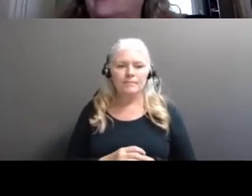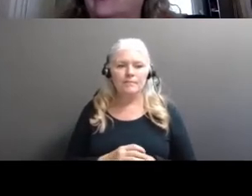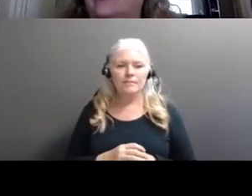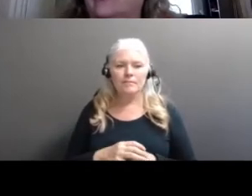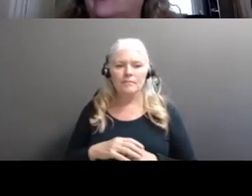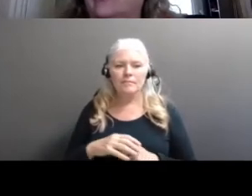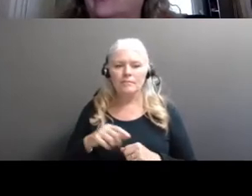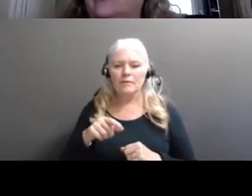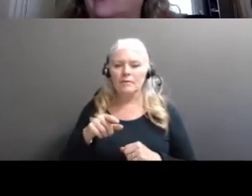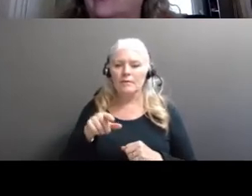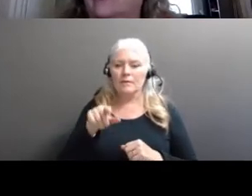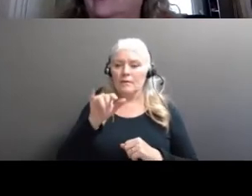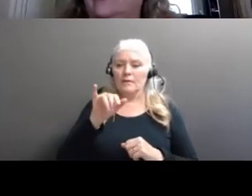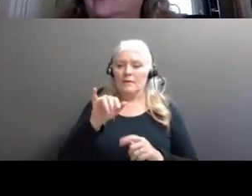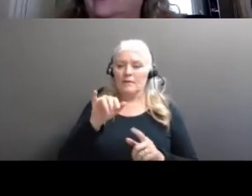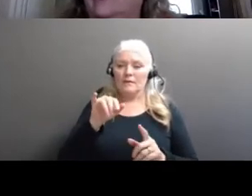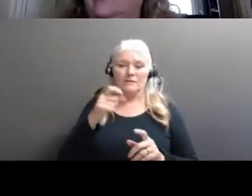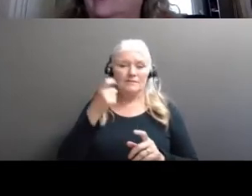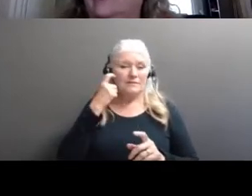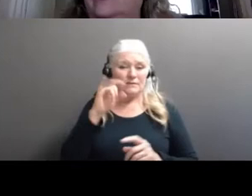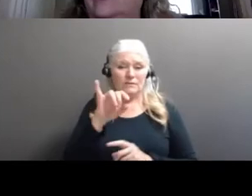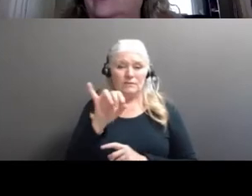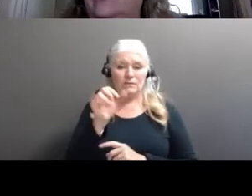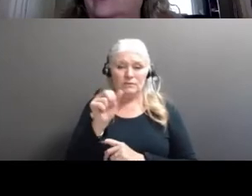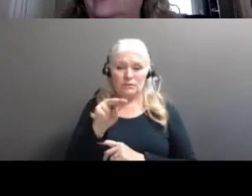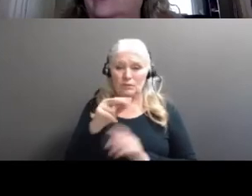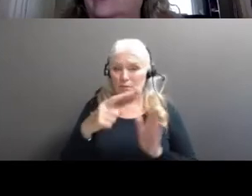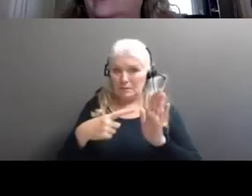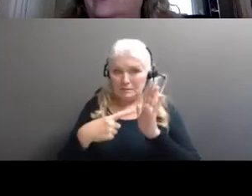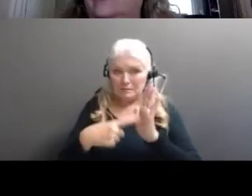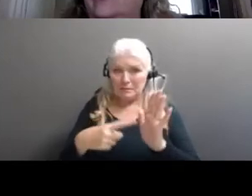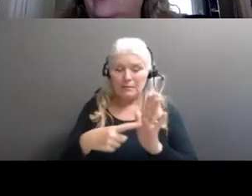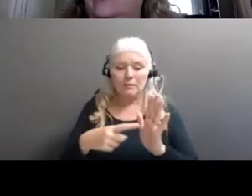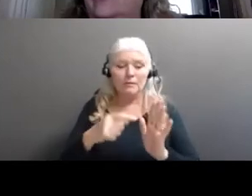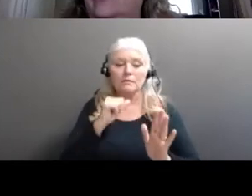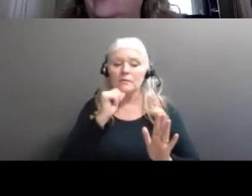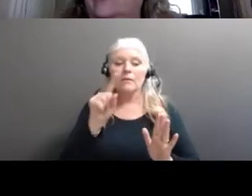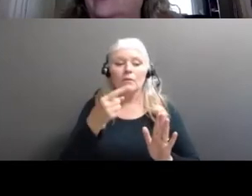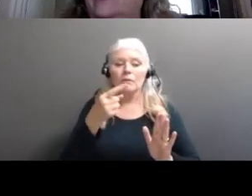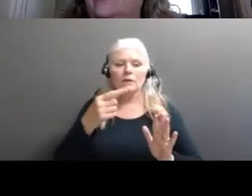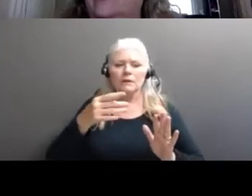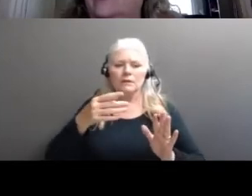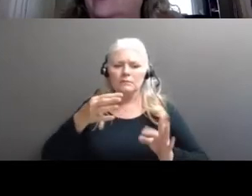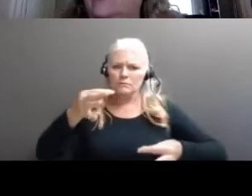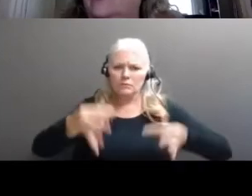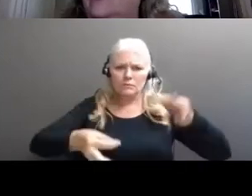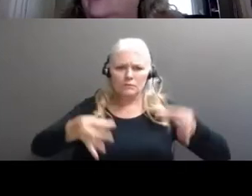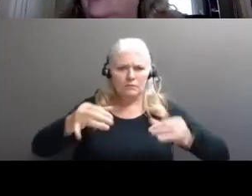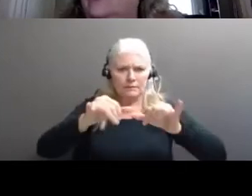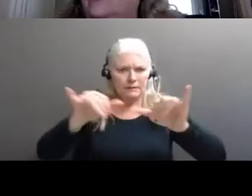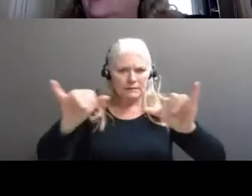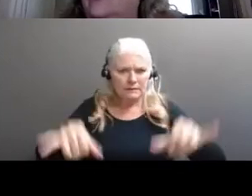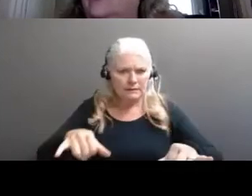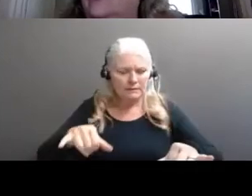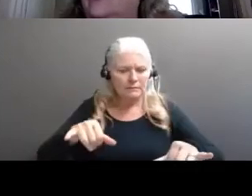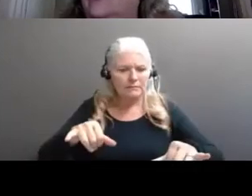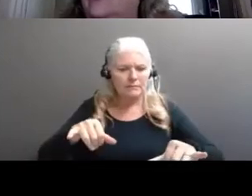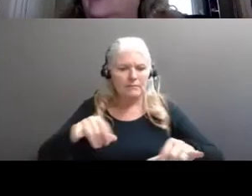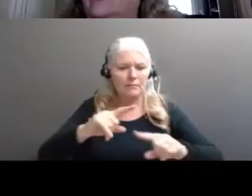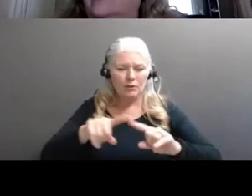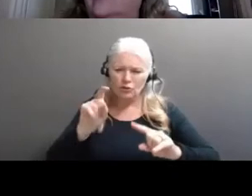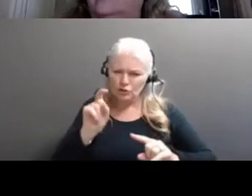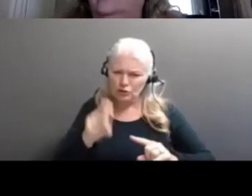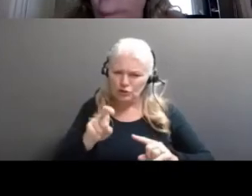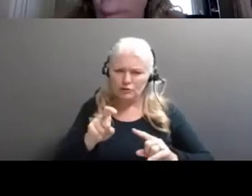those contexts is not merely that it's attached to the criminal justice system, but that it insists or ought to insist at its